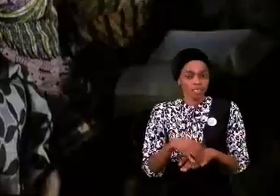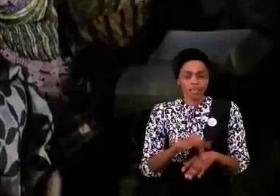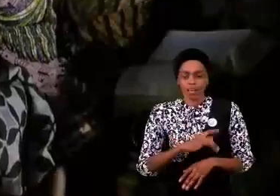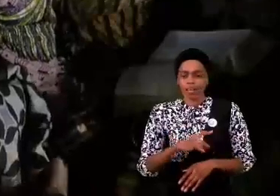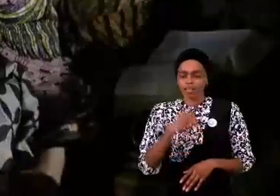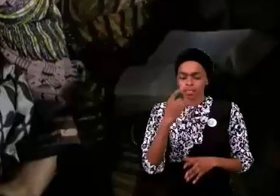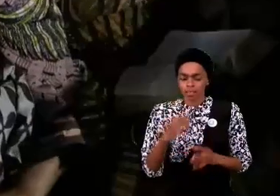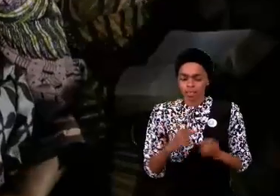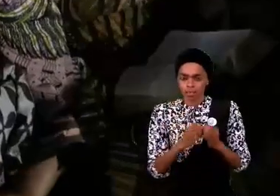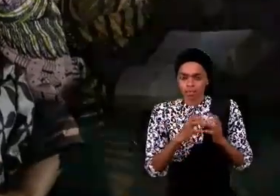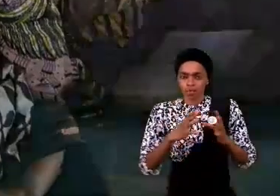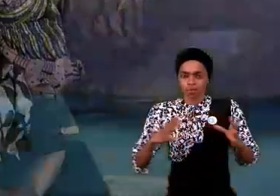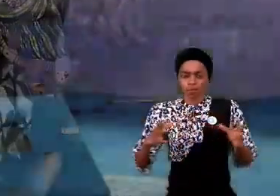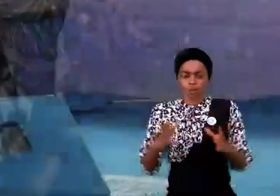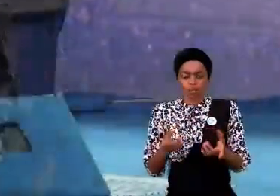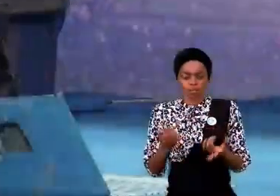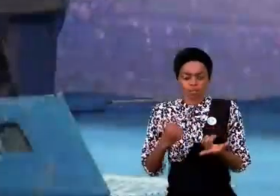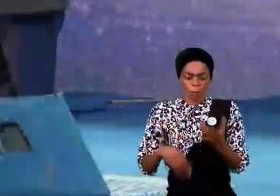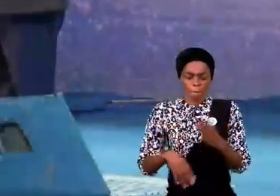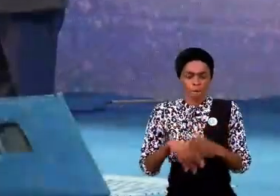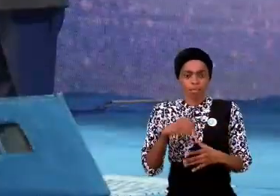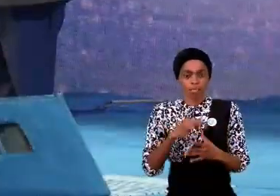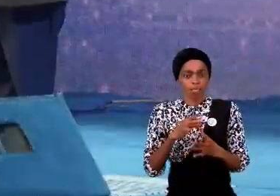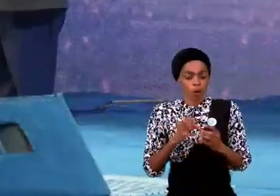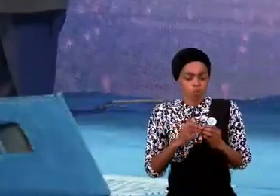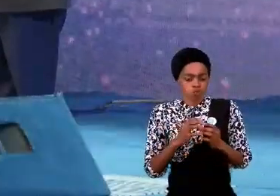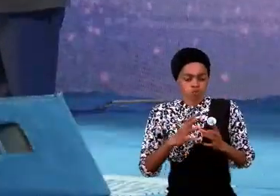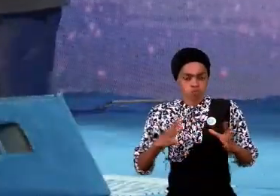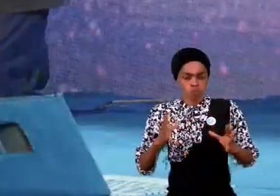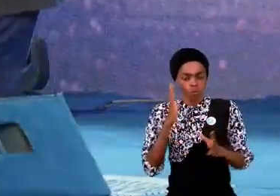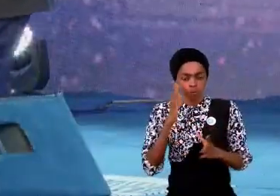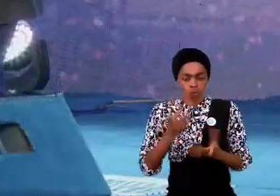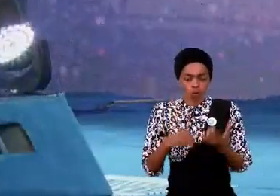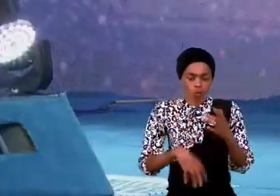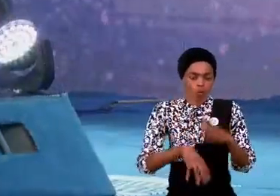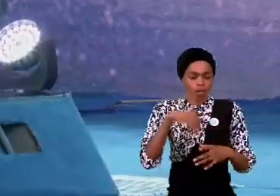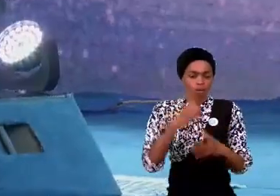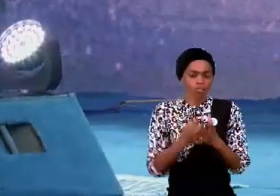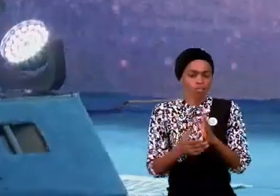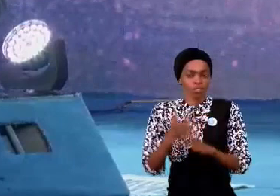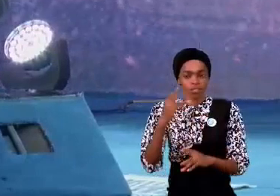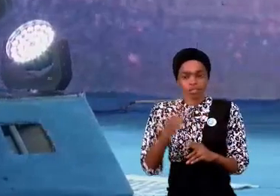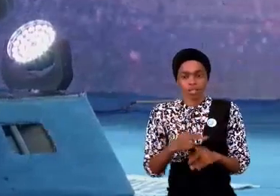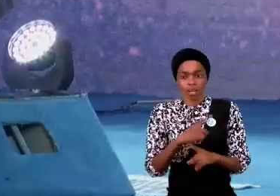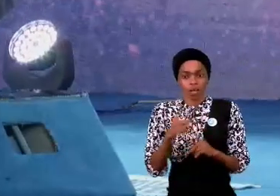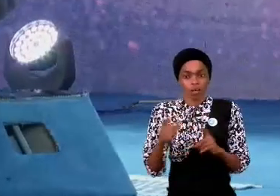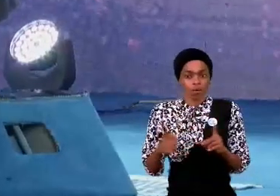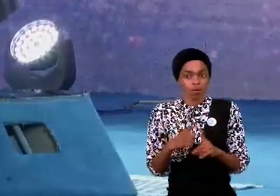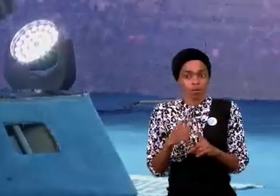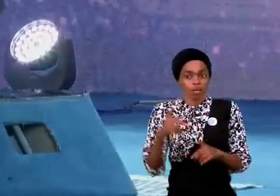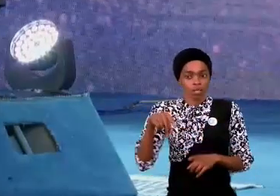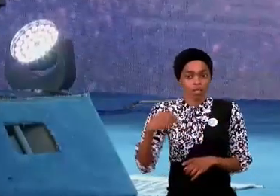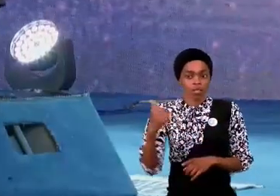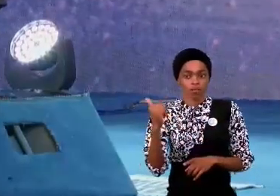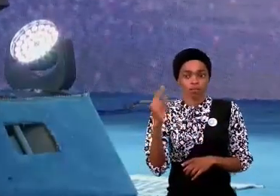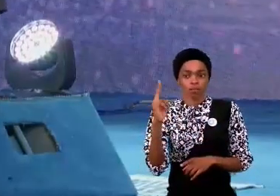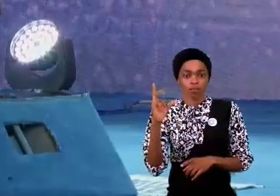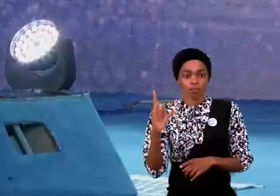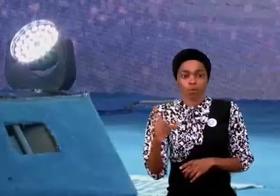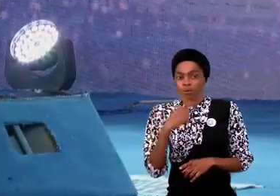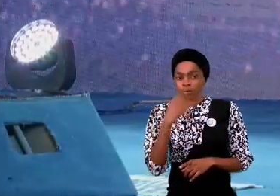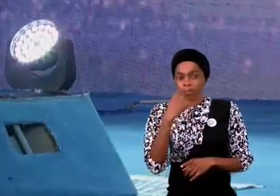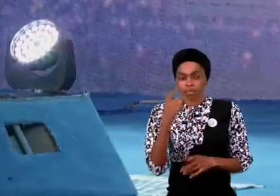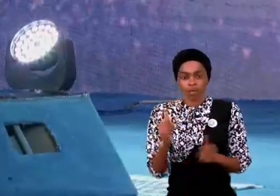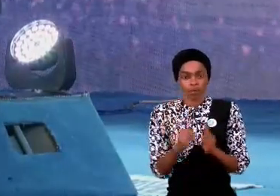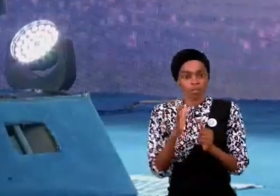the apostle said with a loud voice, stand upright on thy feet, he leaped